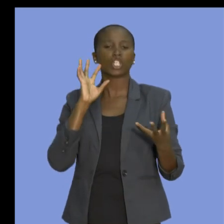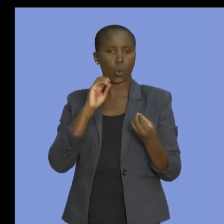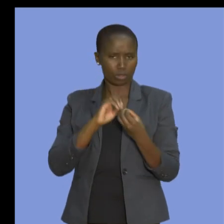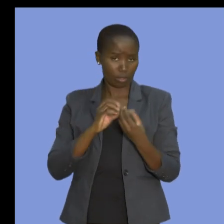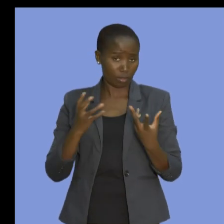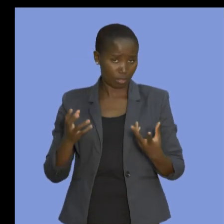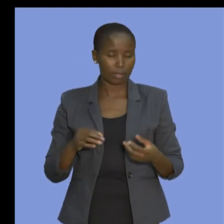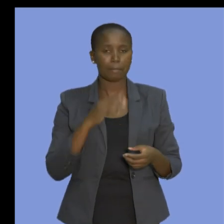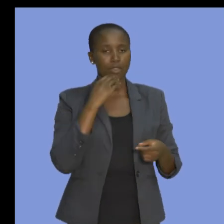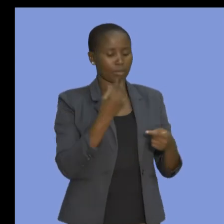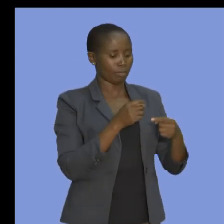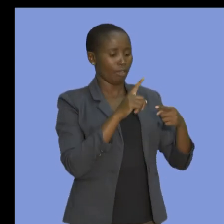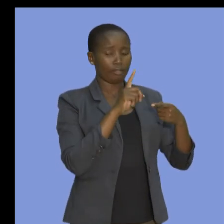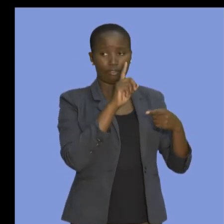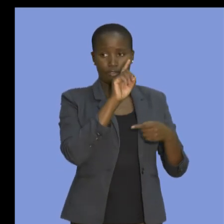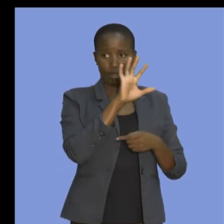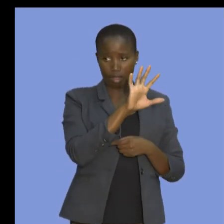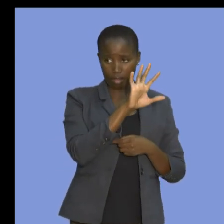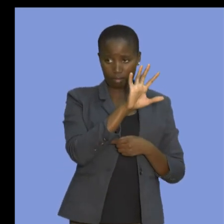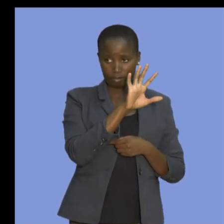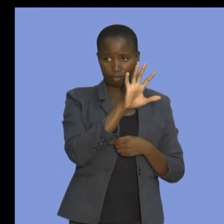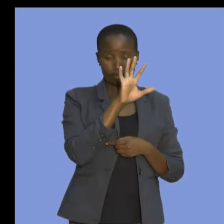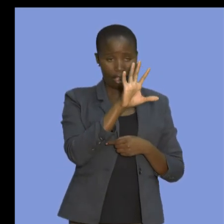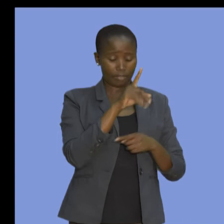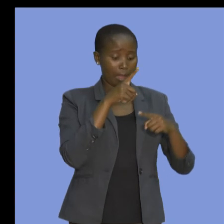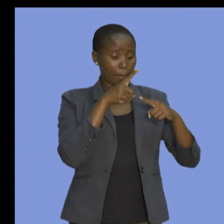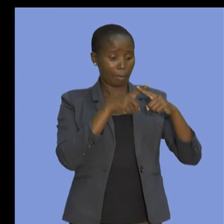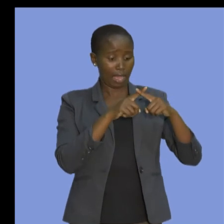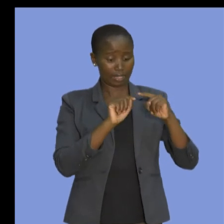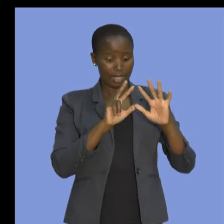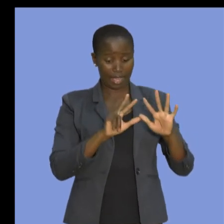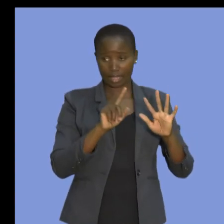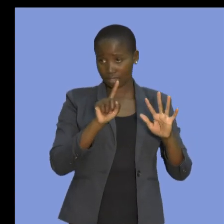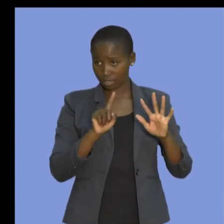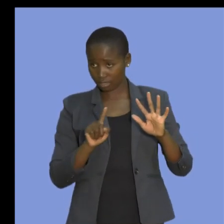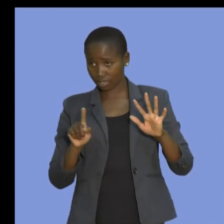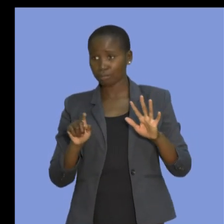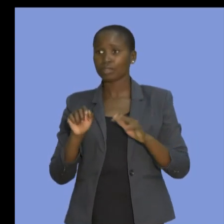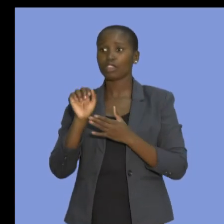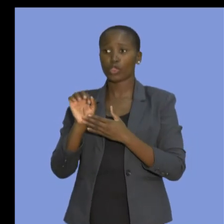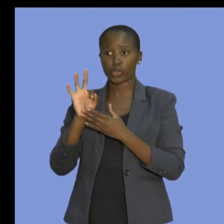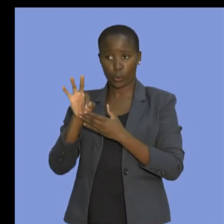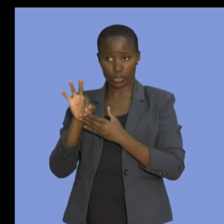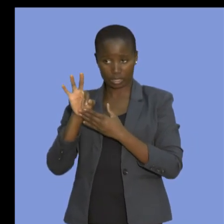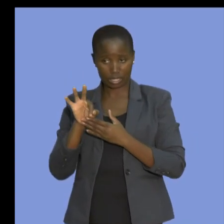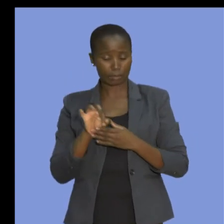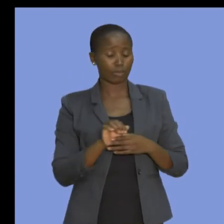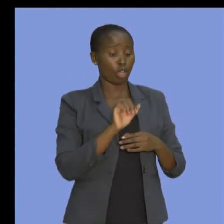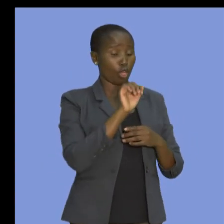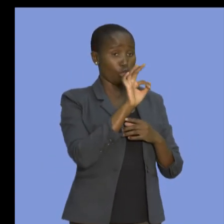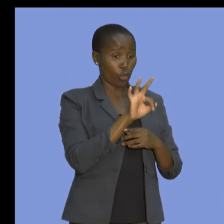be 5, which is that, 5 plus 8, which is 13, 13 plus